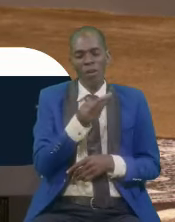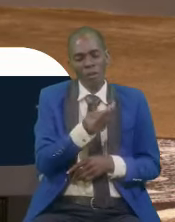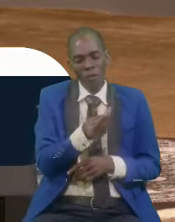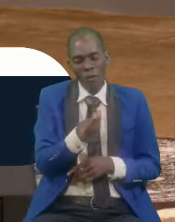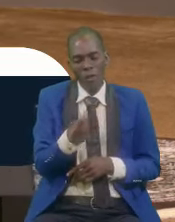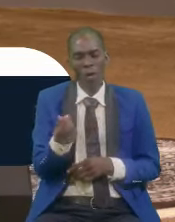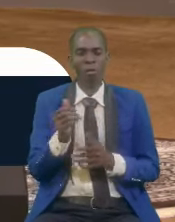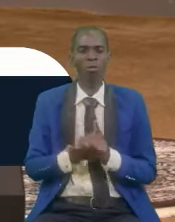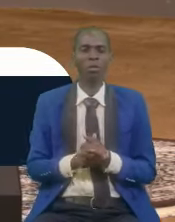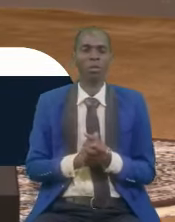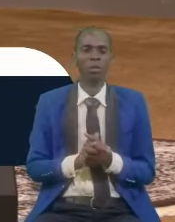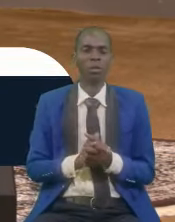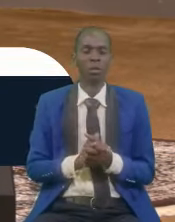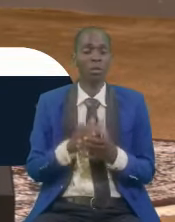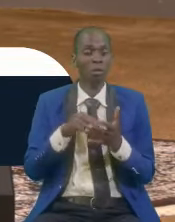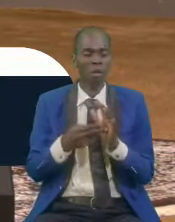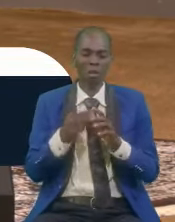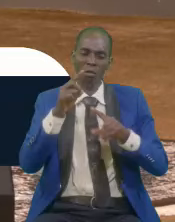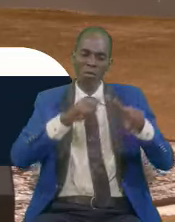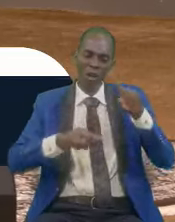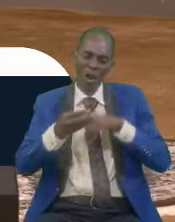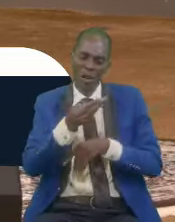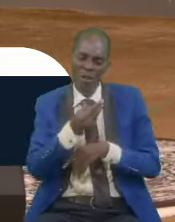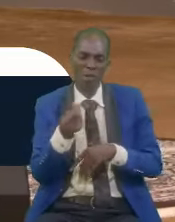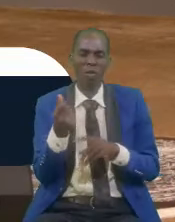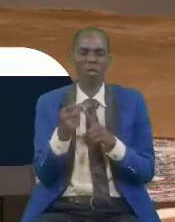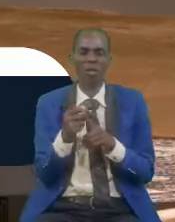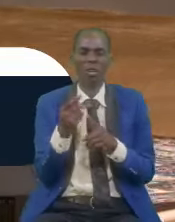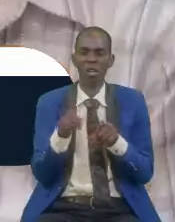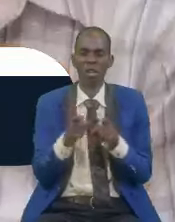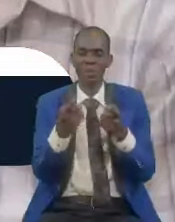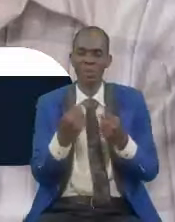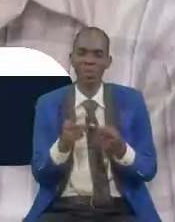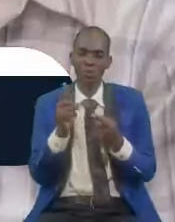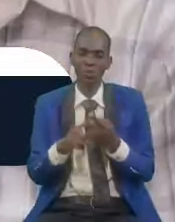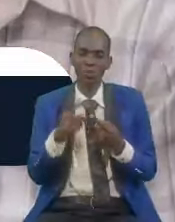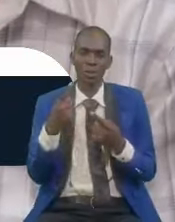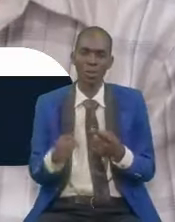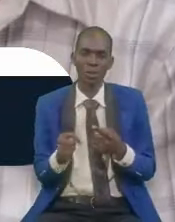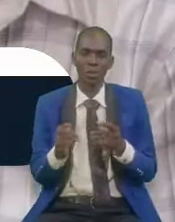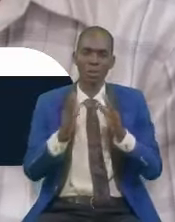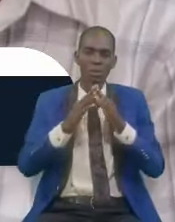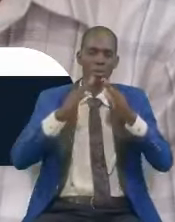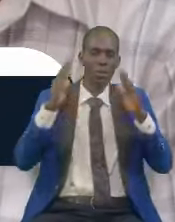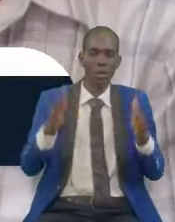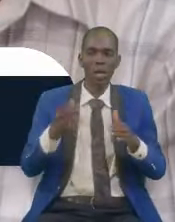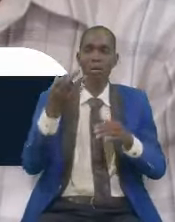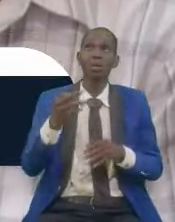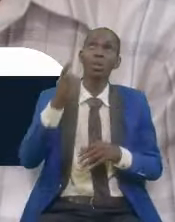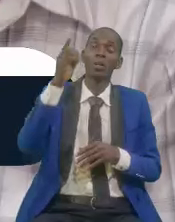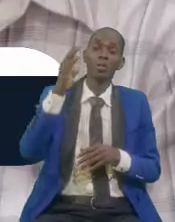few. As we come to the sanctuary, as we come to the house of